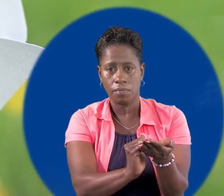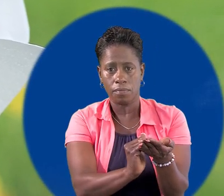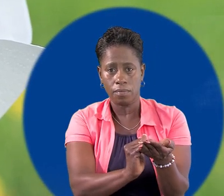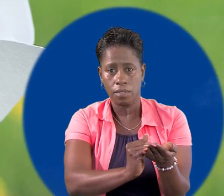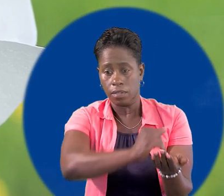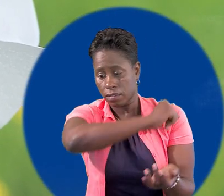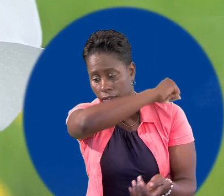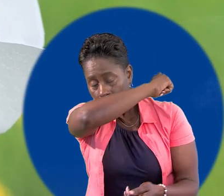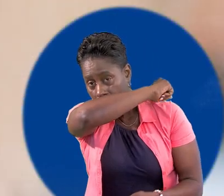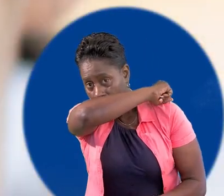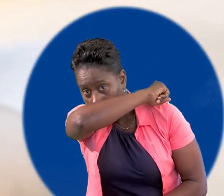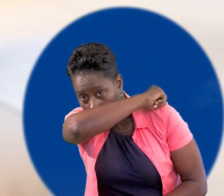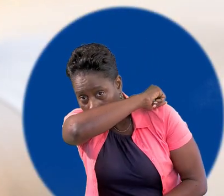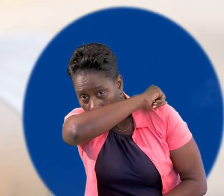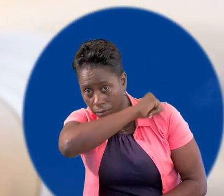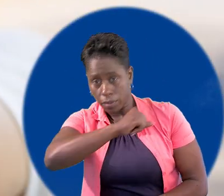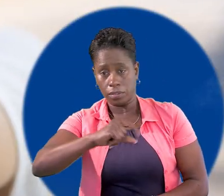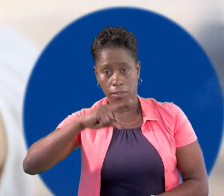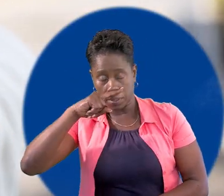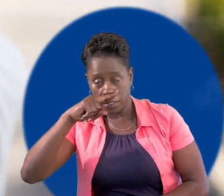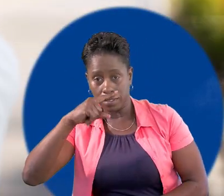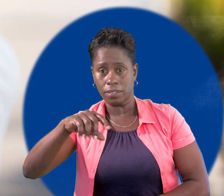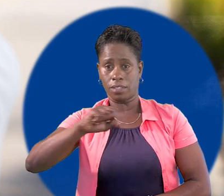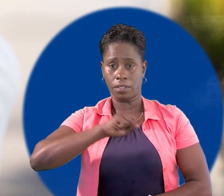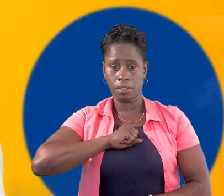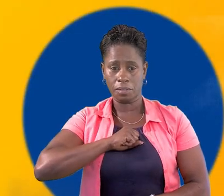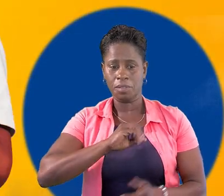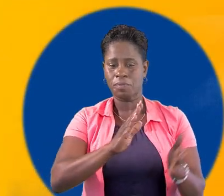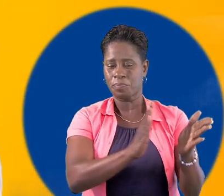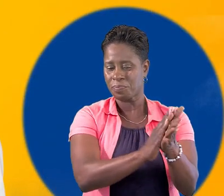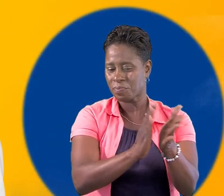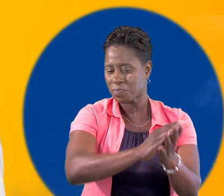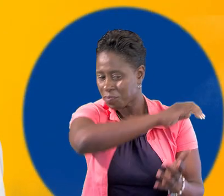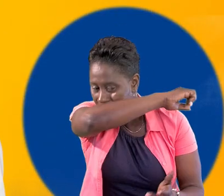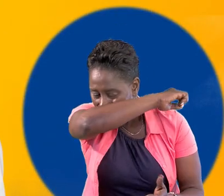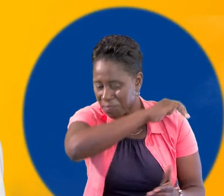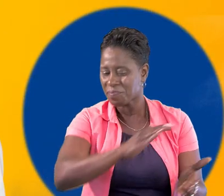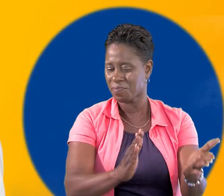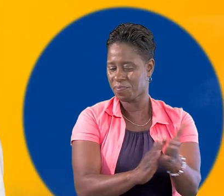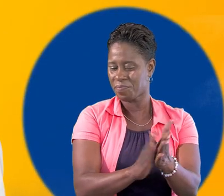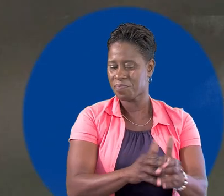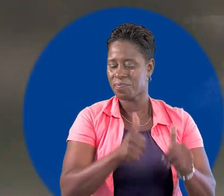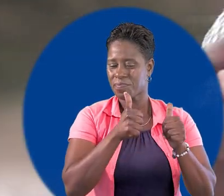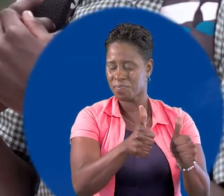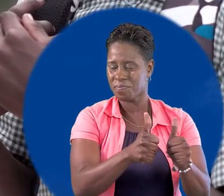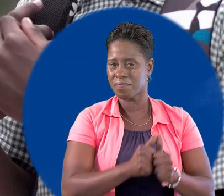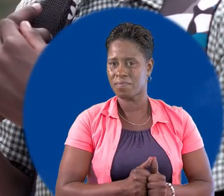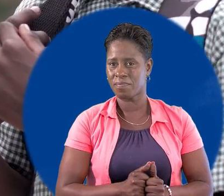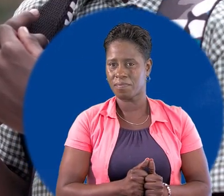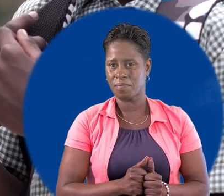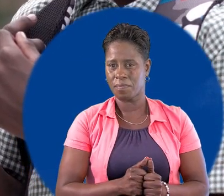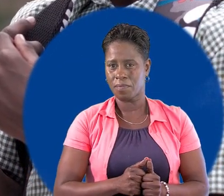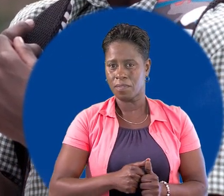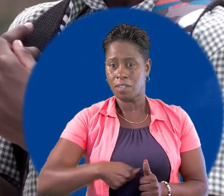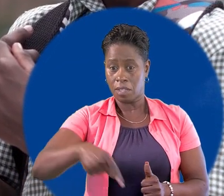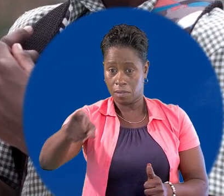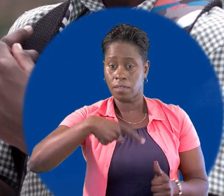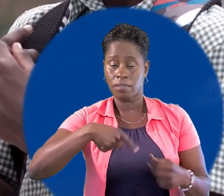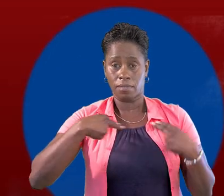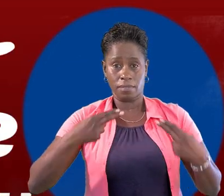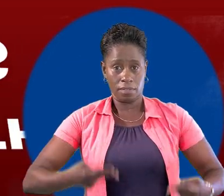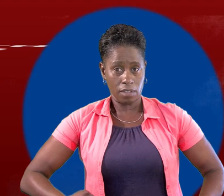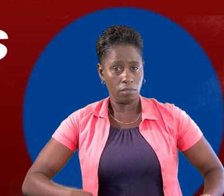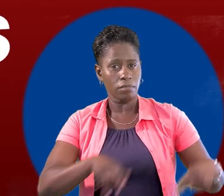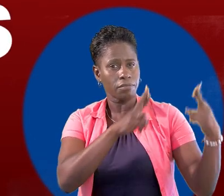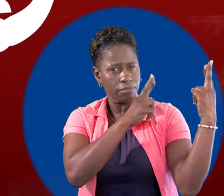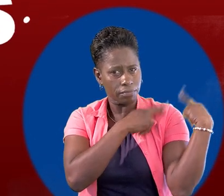with tissue or your inner elbow when you sneeze and cough. And be sure to praise them when you see them taking these precautions. Our